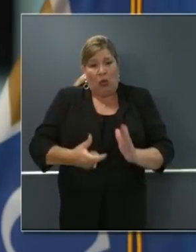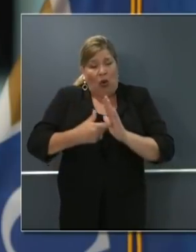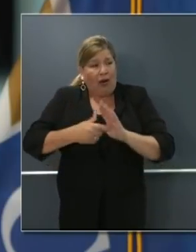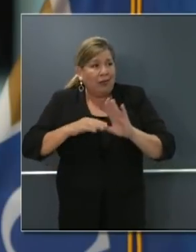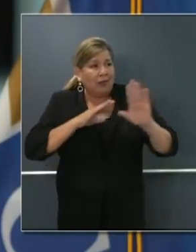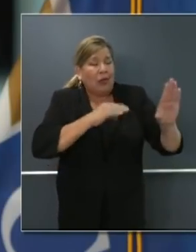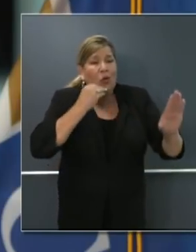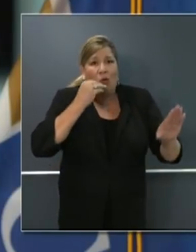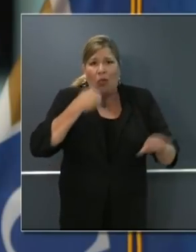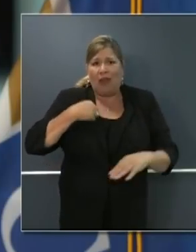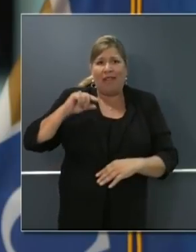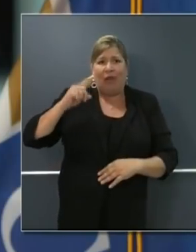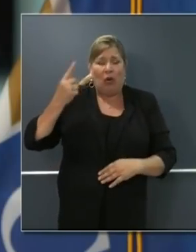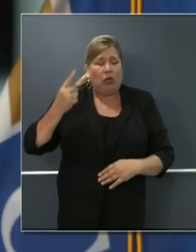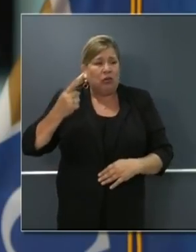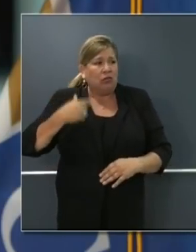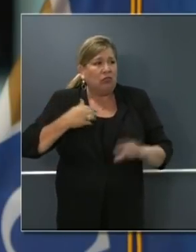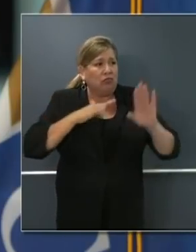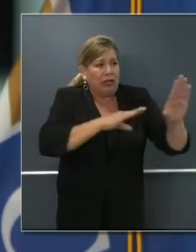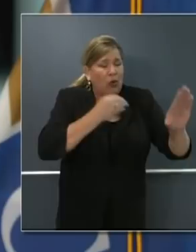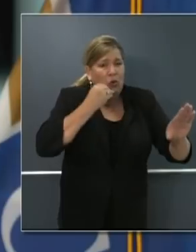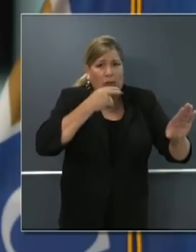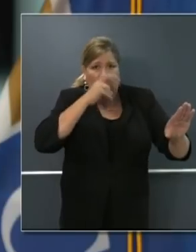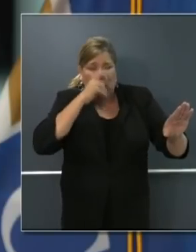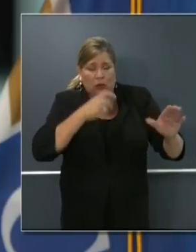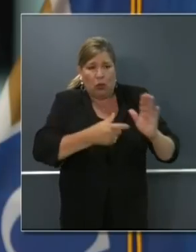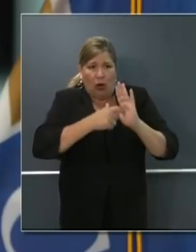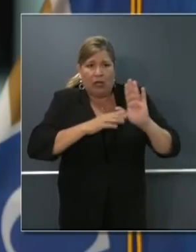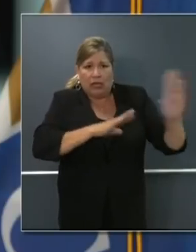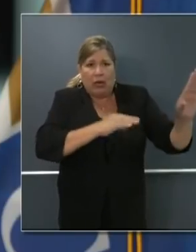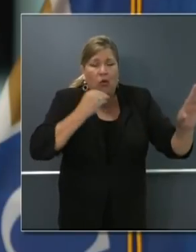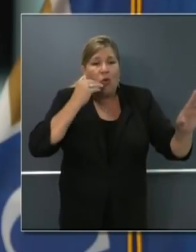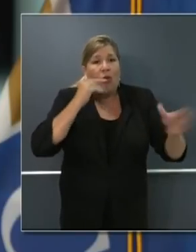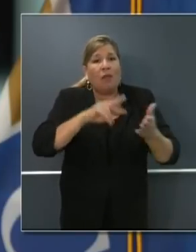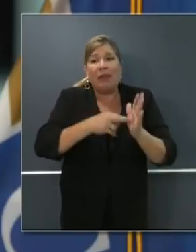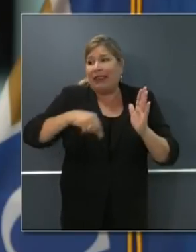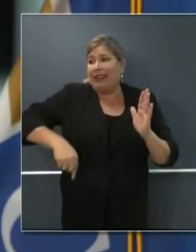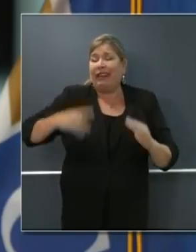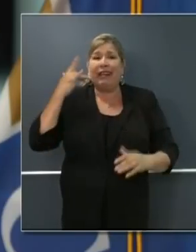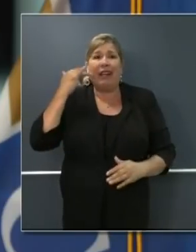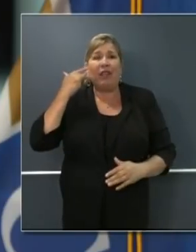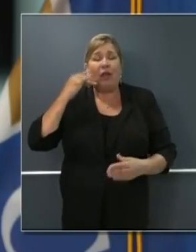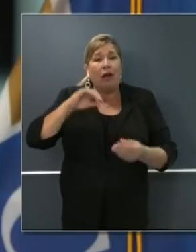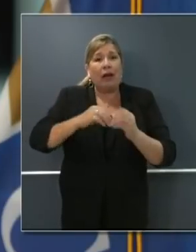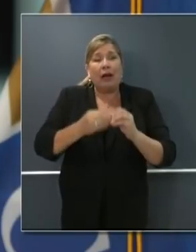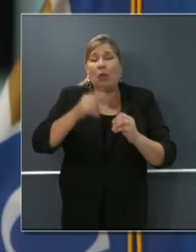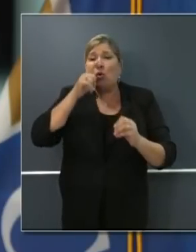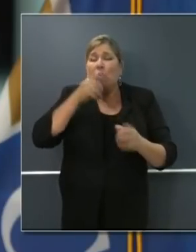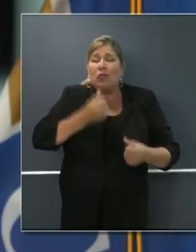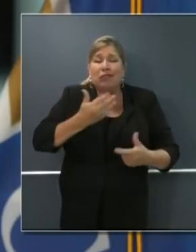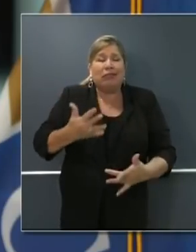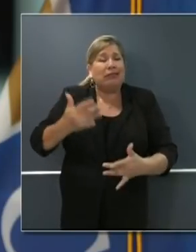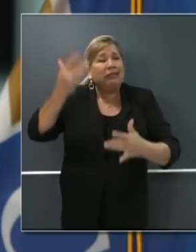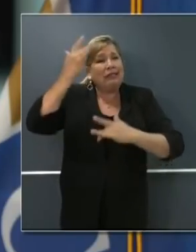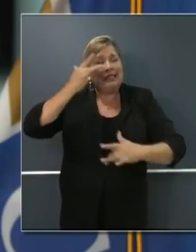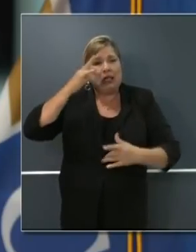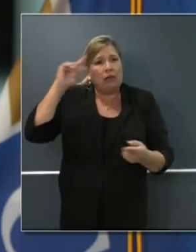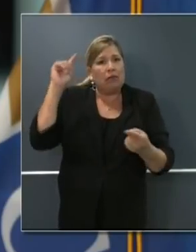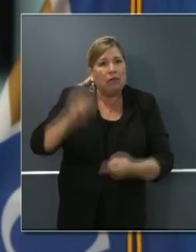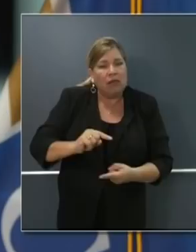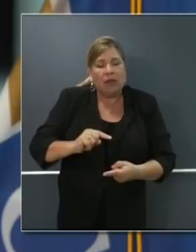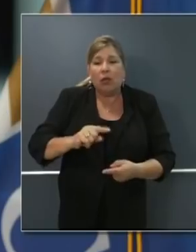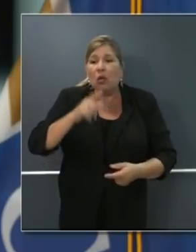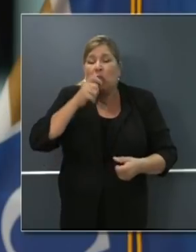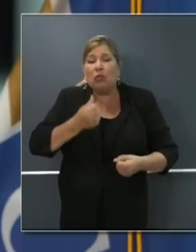increase in the prevalence of the disease and the spread of the disease and number of people hospitalized and dead. I believe because